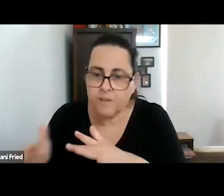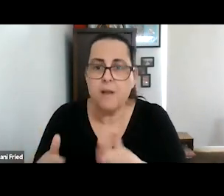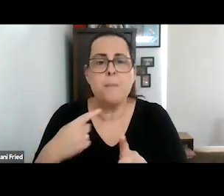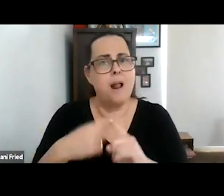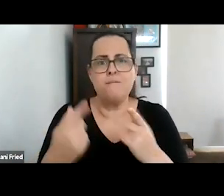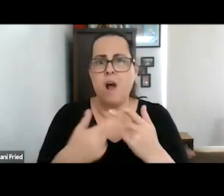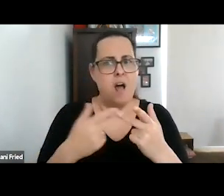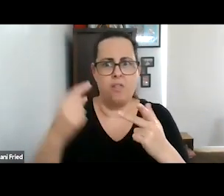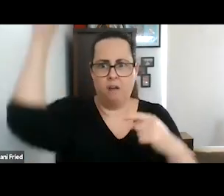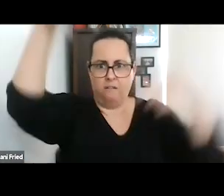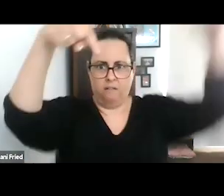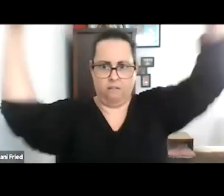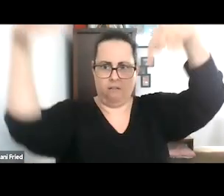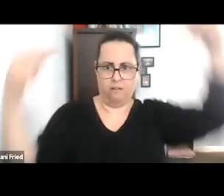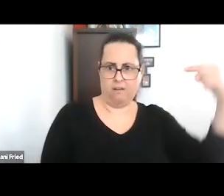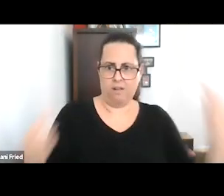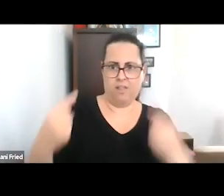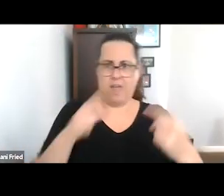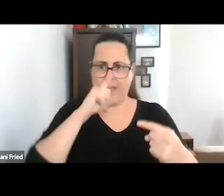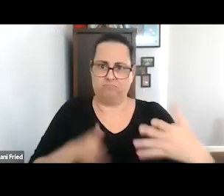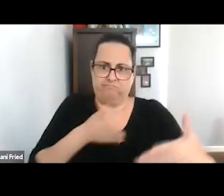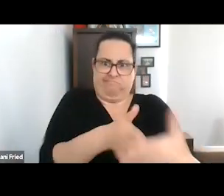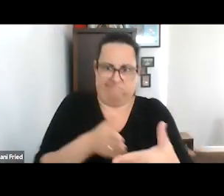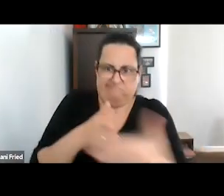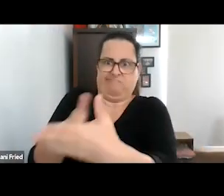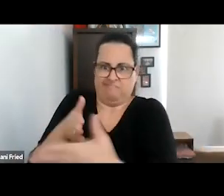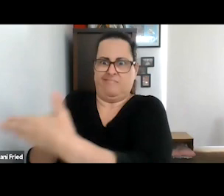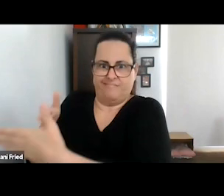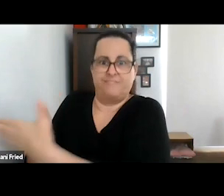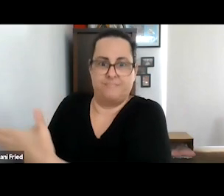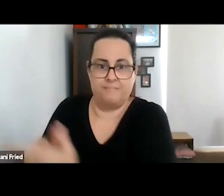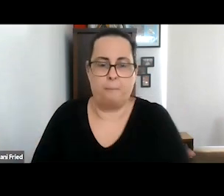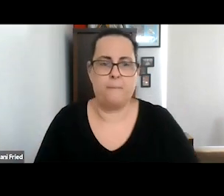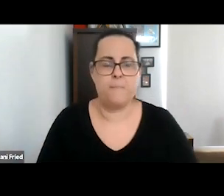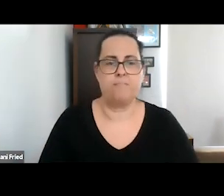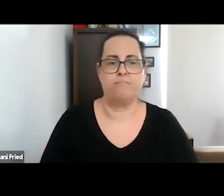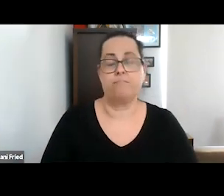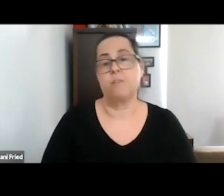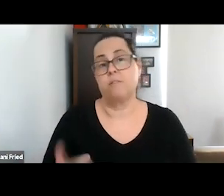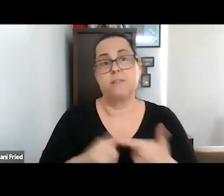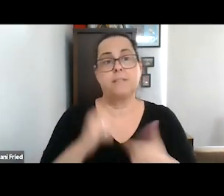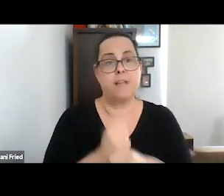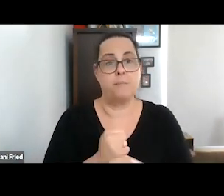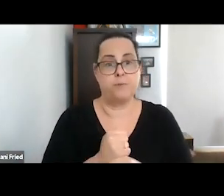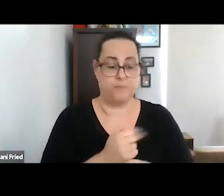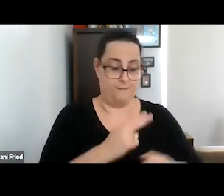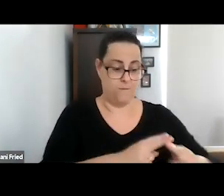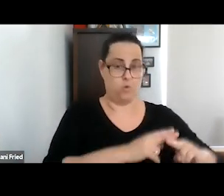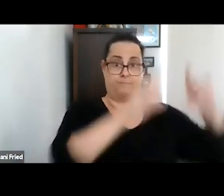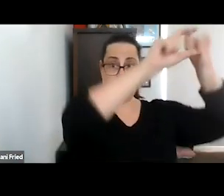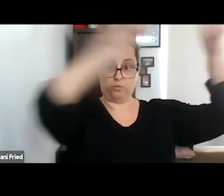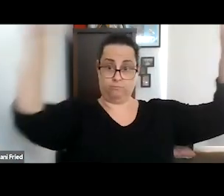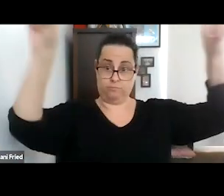are a lot of factors along the way that can interfere with the positive benefits of healthcare. So on the provider side, which is on the